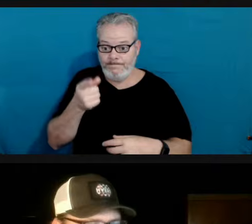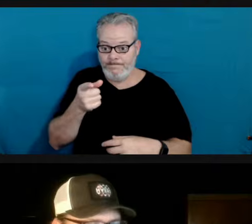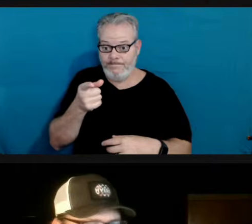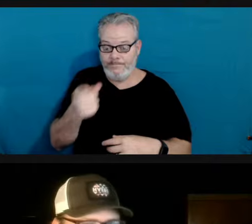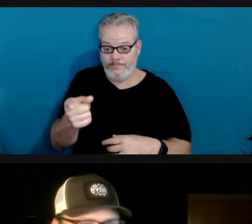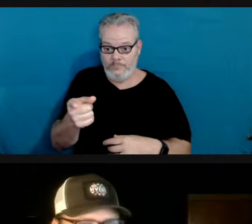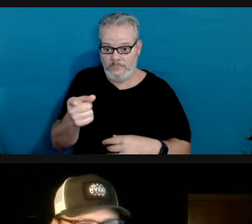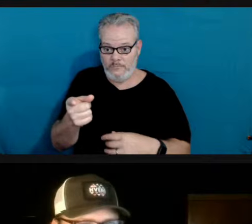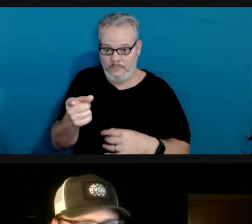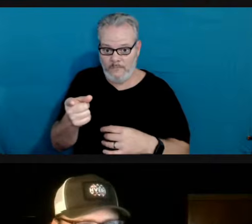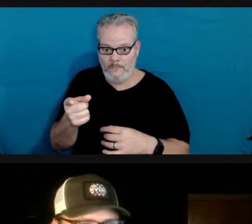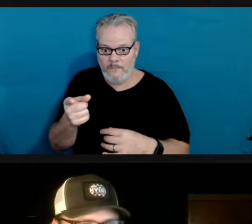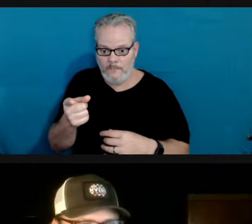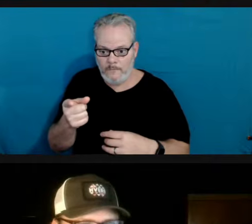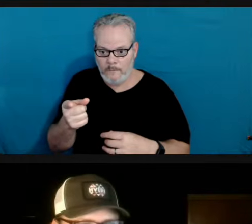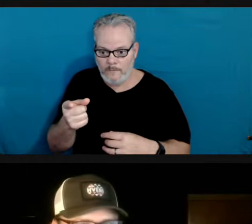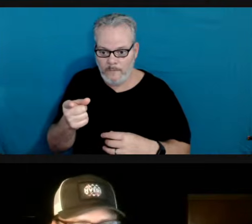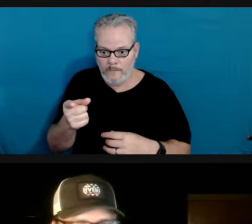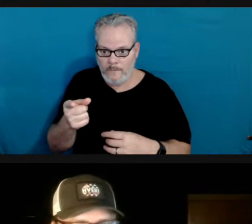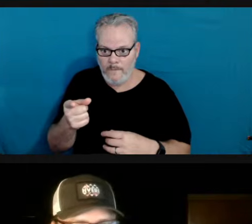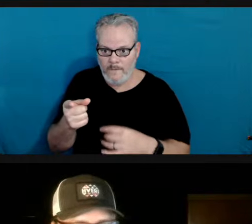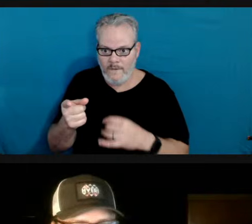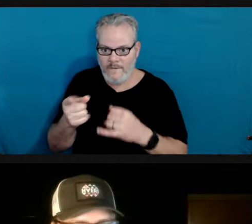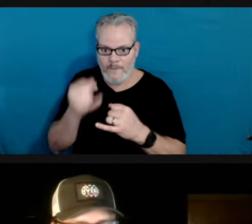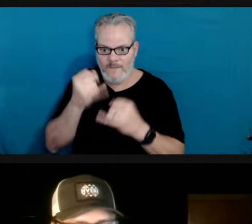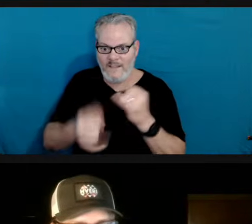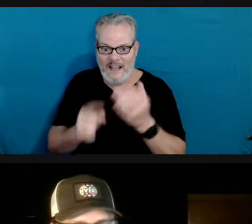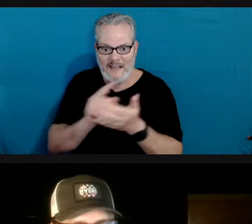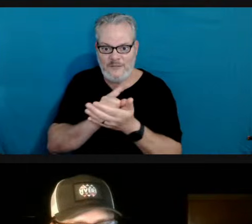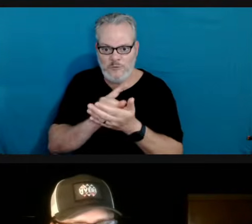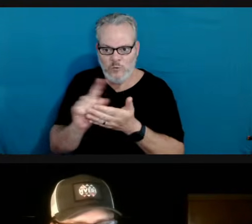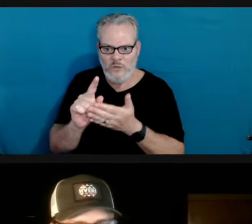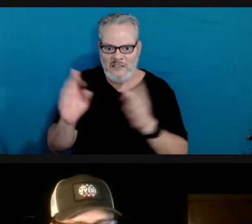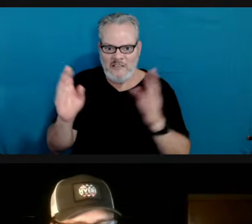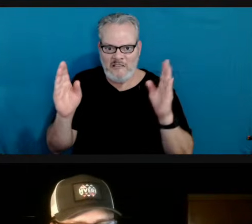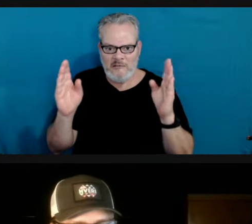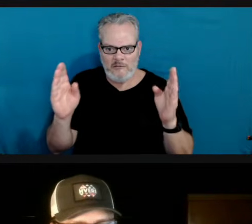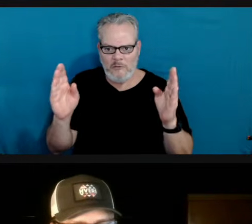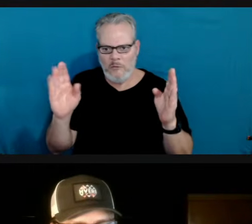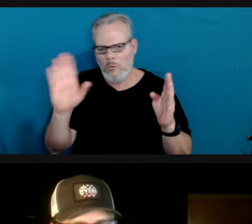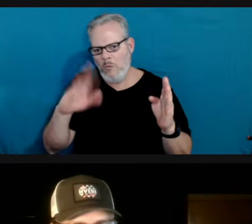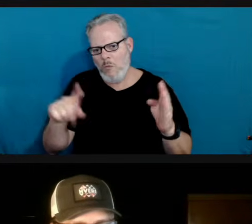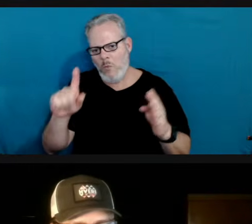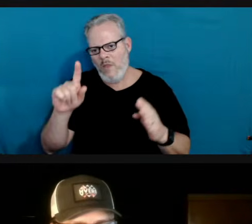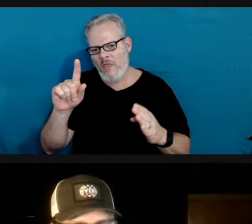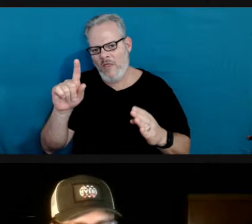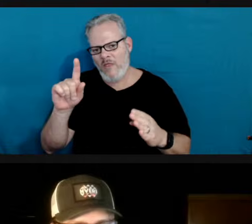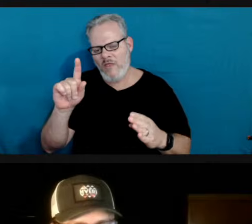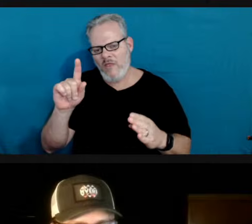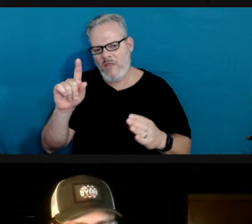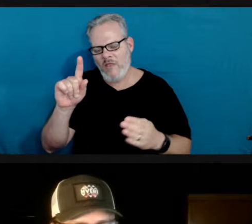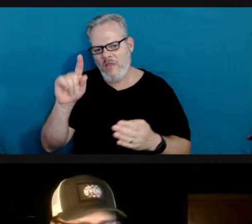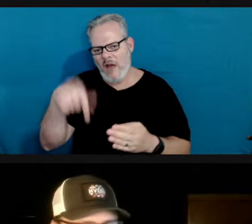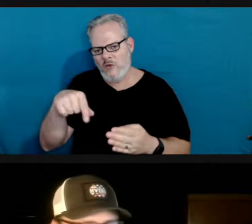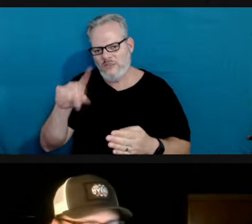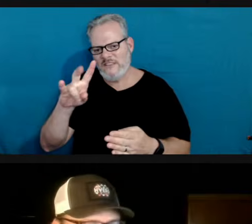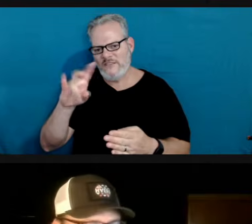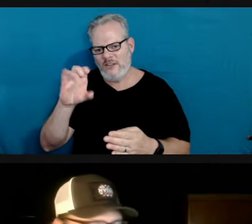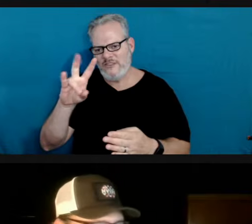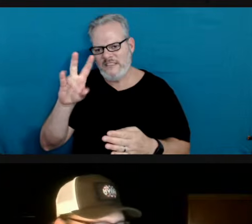laid off the press to revise the fountain heights to 1,770 feet, 540 meters, making it the